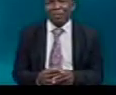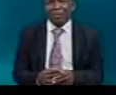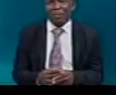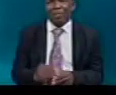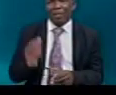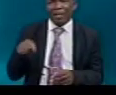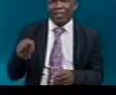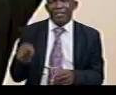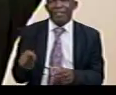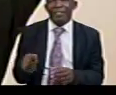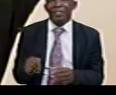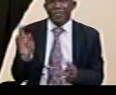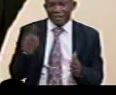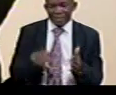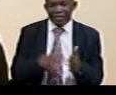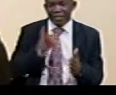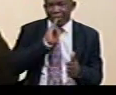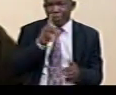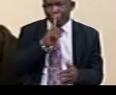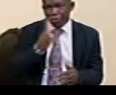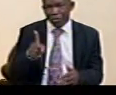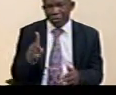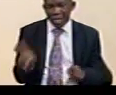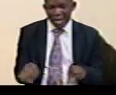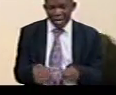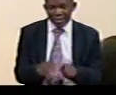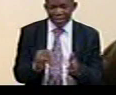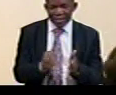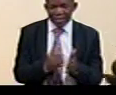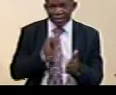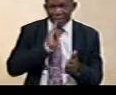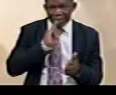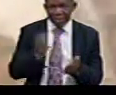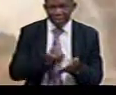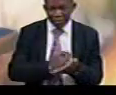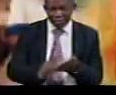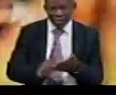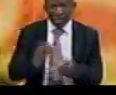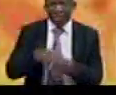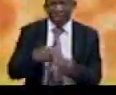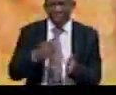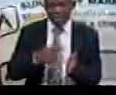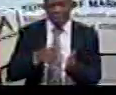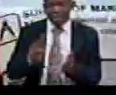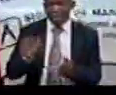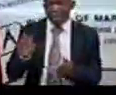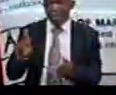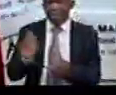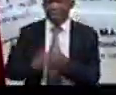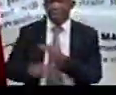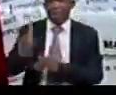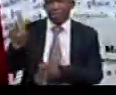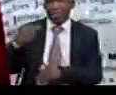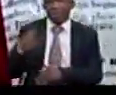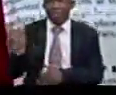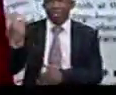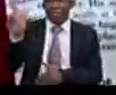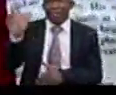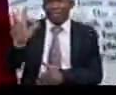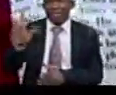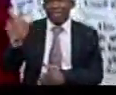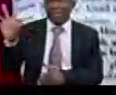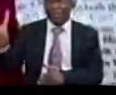And yes, it's true, as it is written in Mark chapter 1, verse 27 and